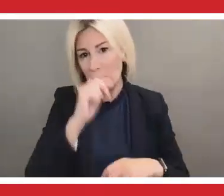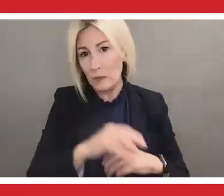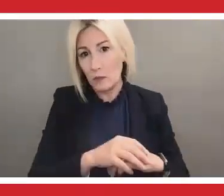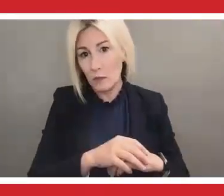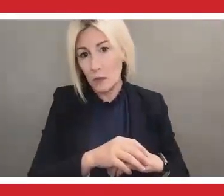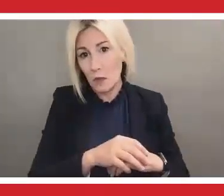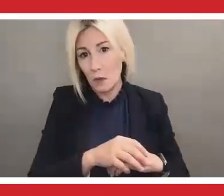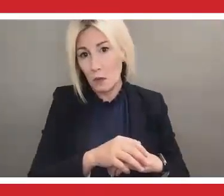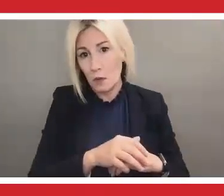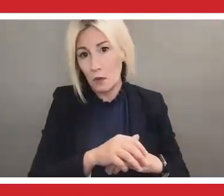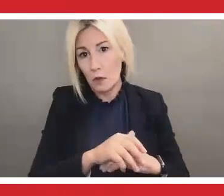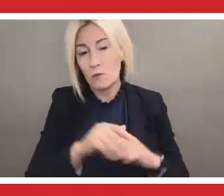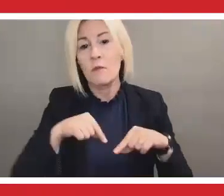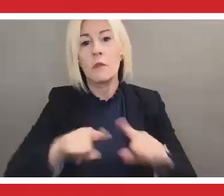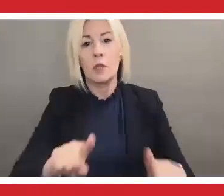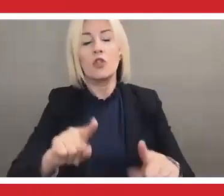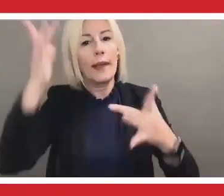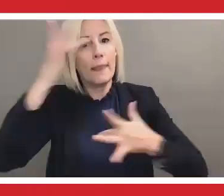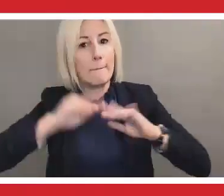during the pandemic in terms of